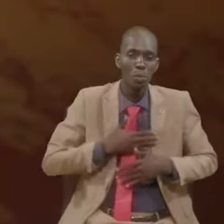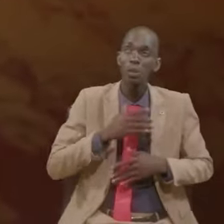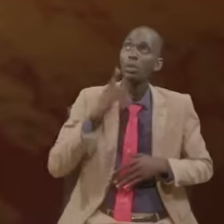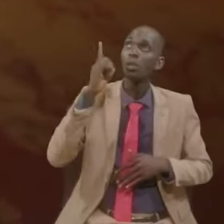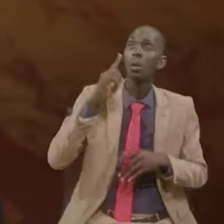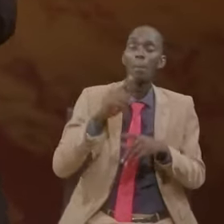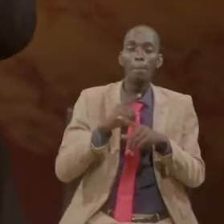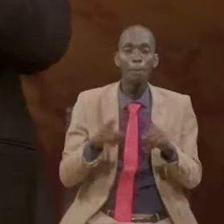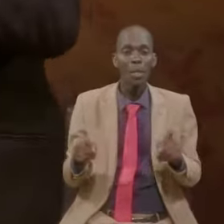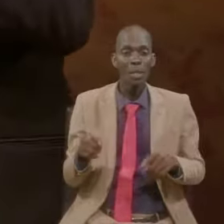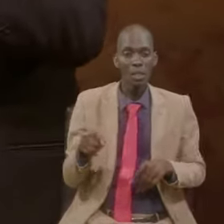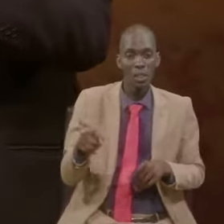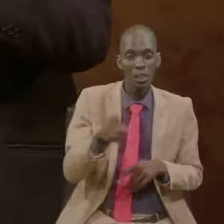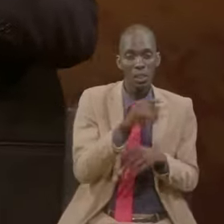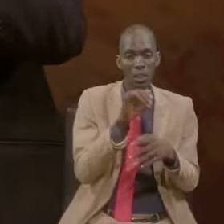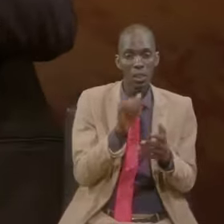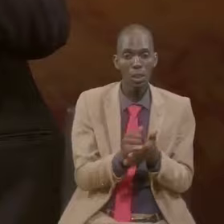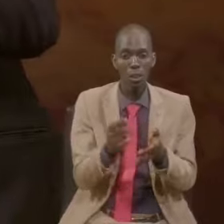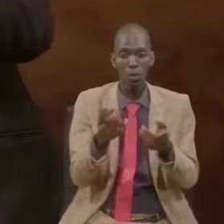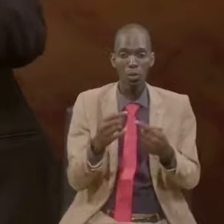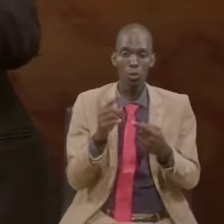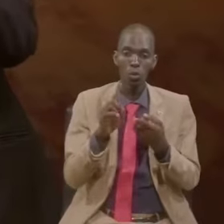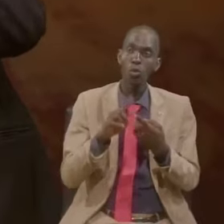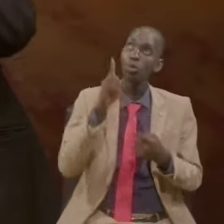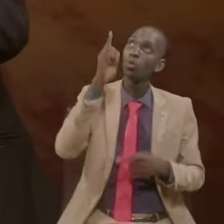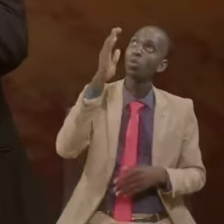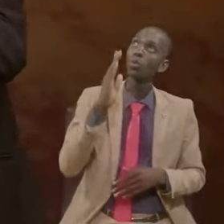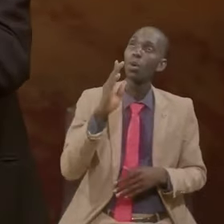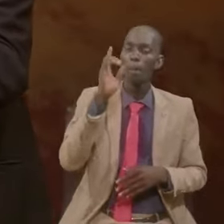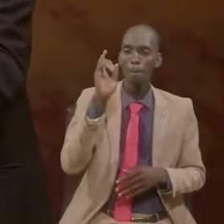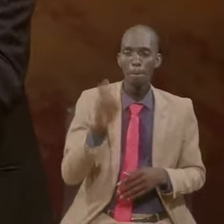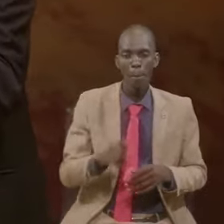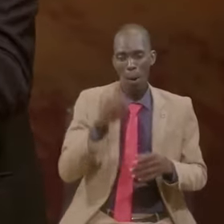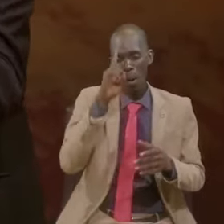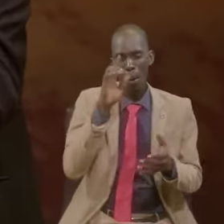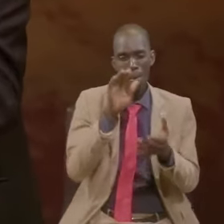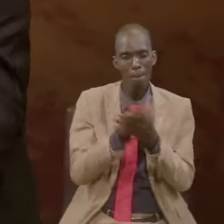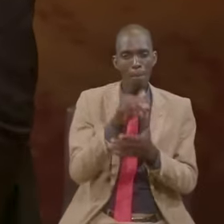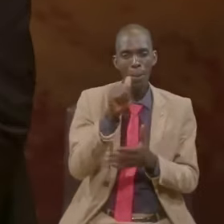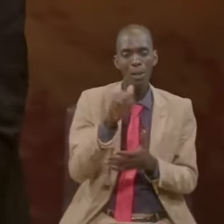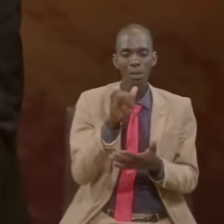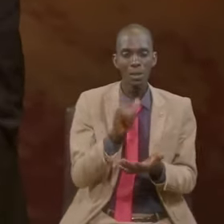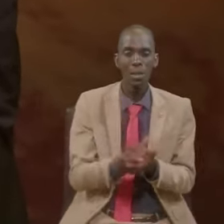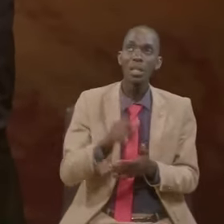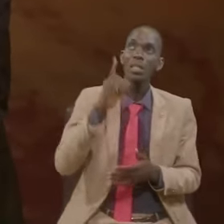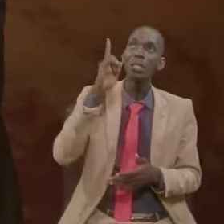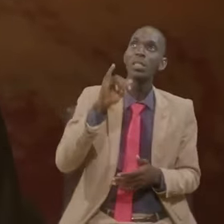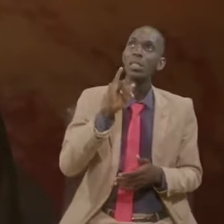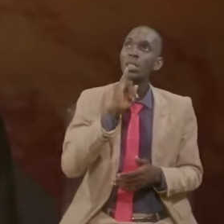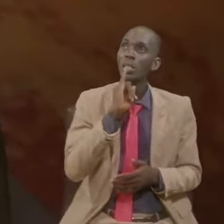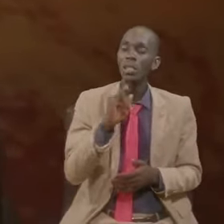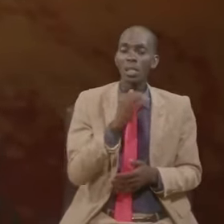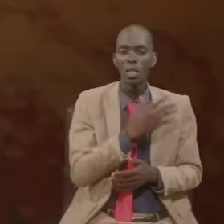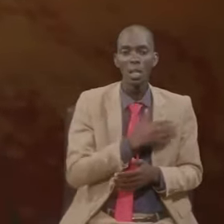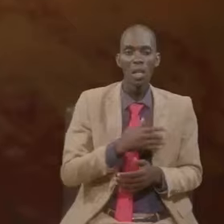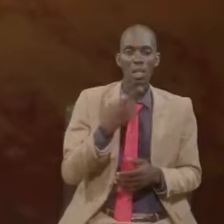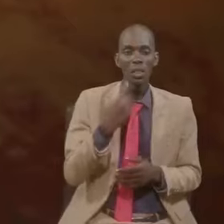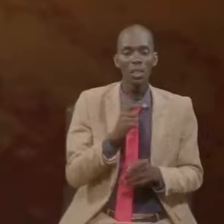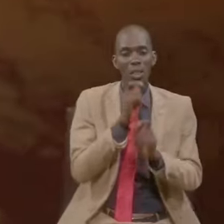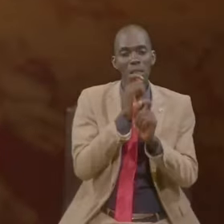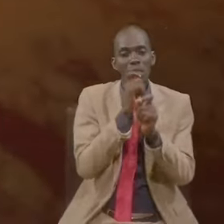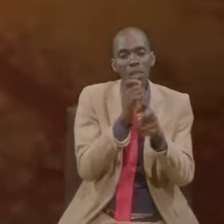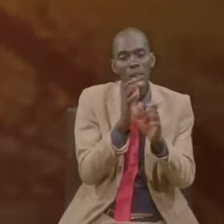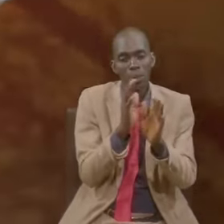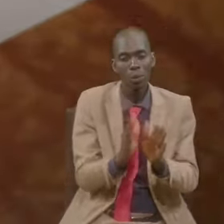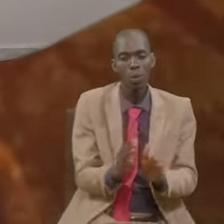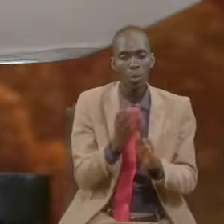cometh to God must believe that he is, and that he is a rewarder of them